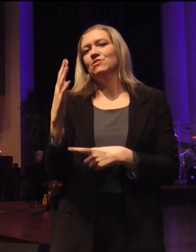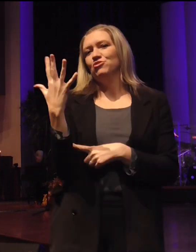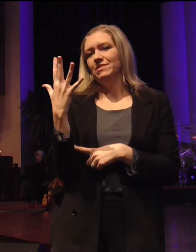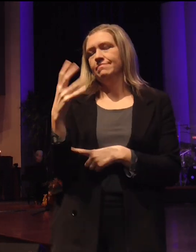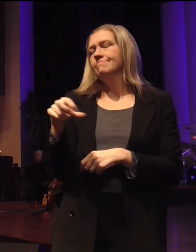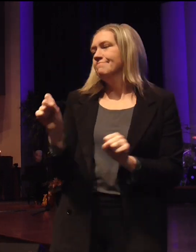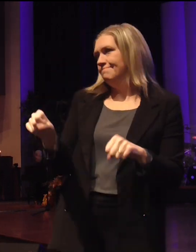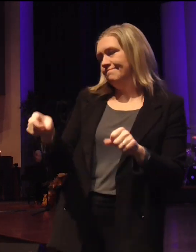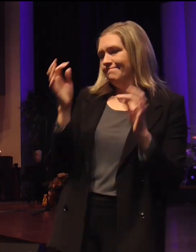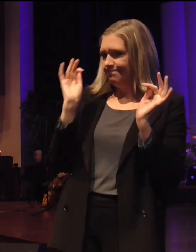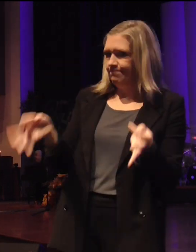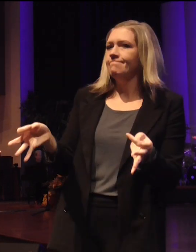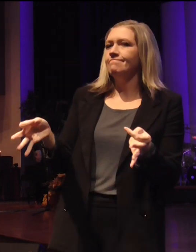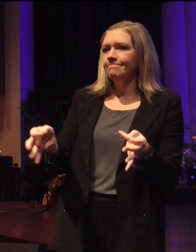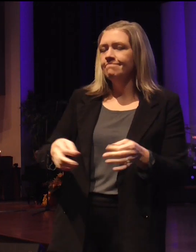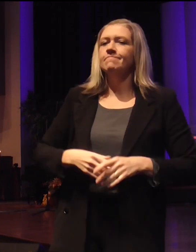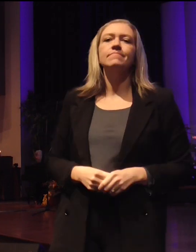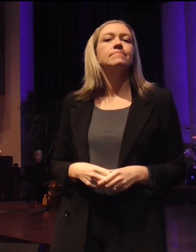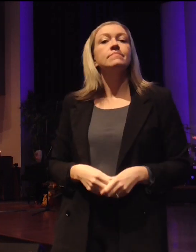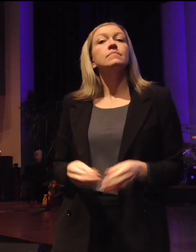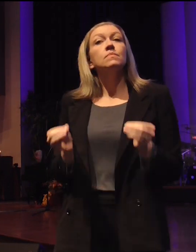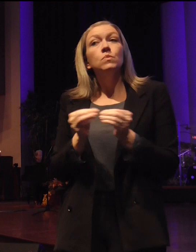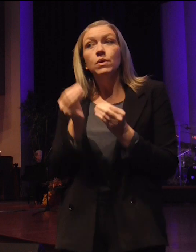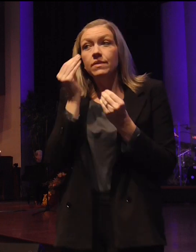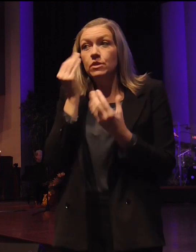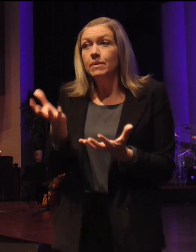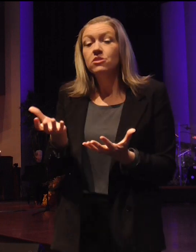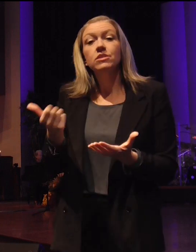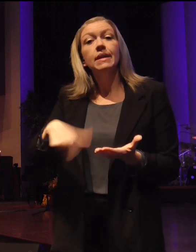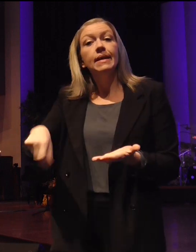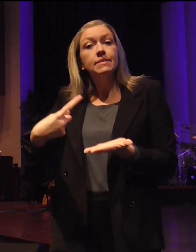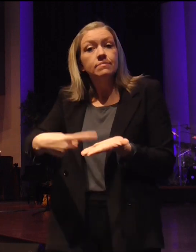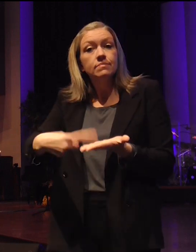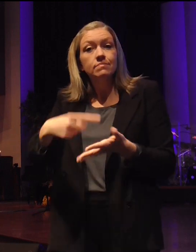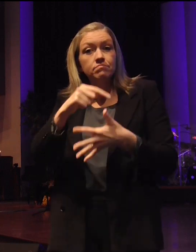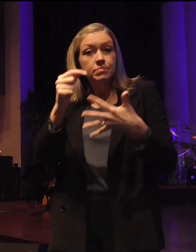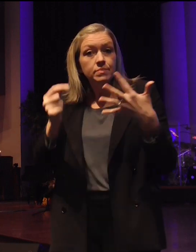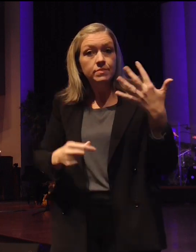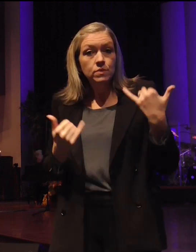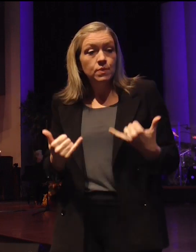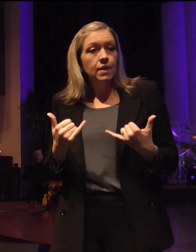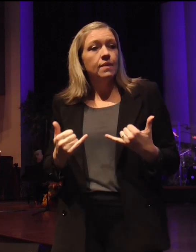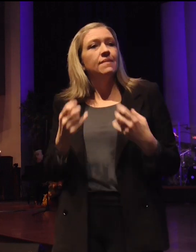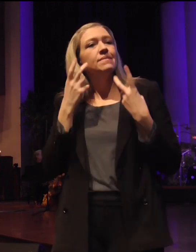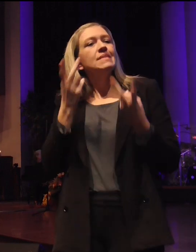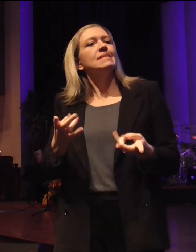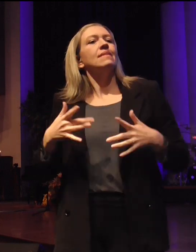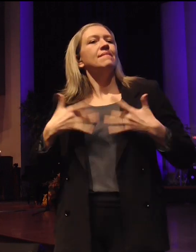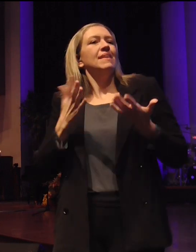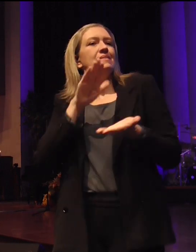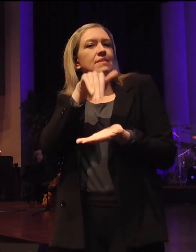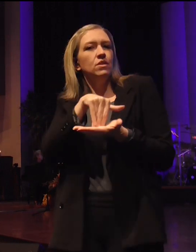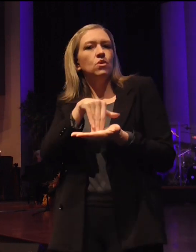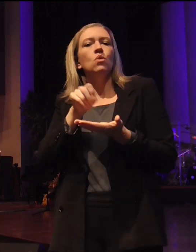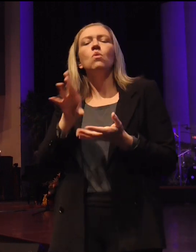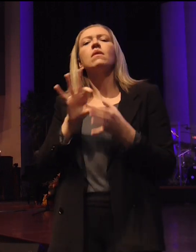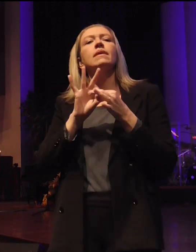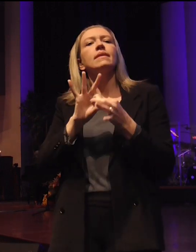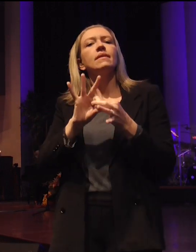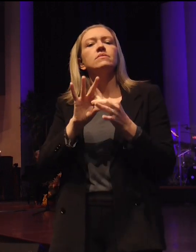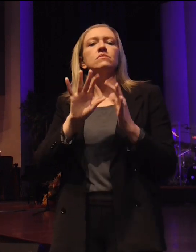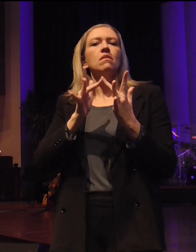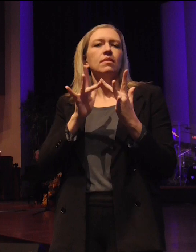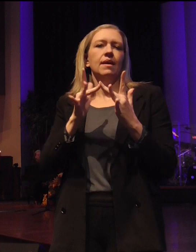Absolutely. For more information about anything you've heard today, visit the event center or connect with us online